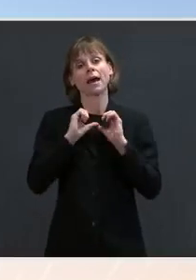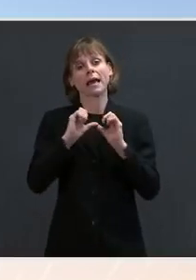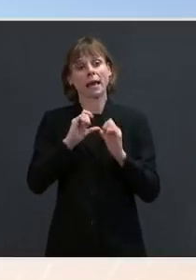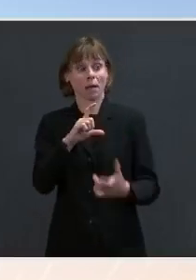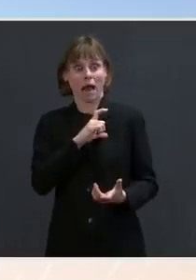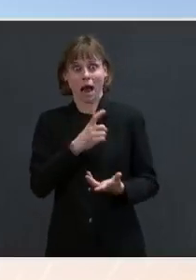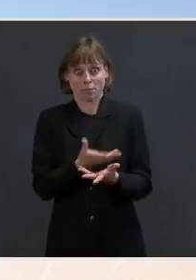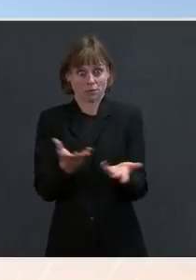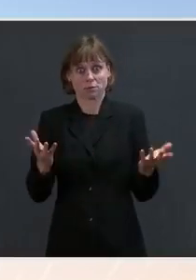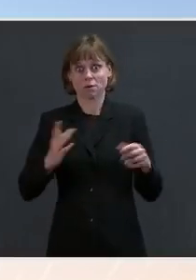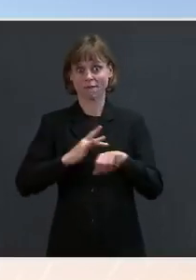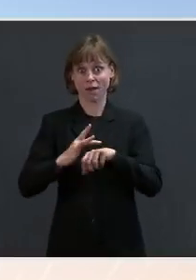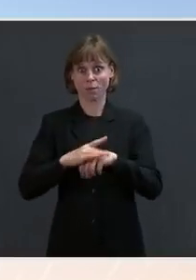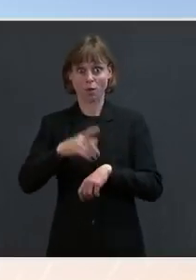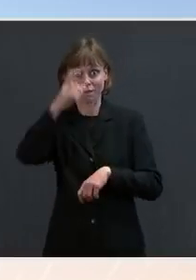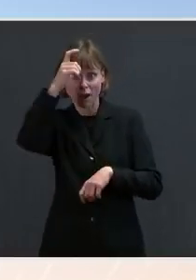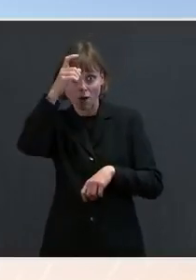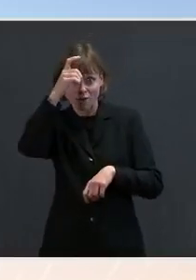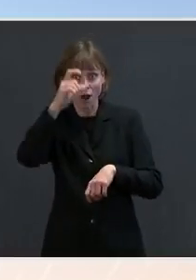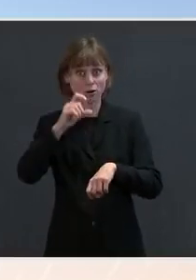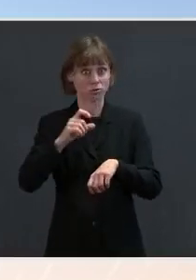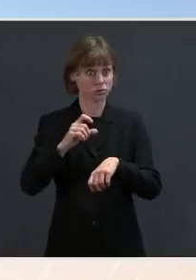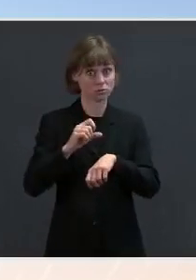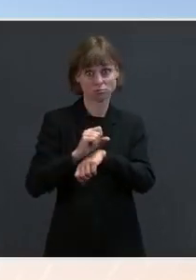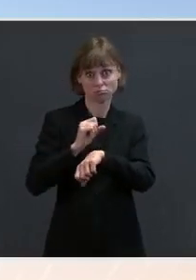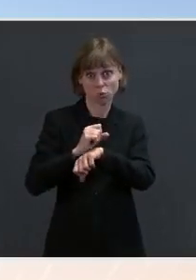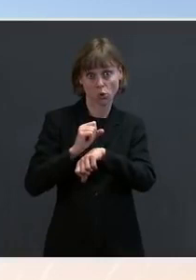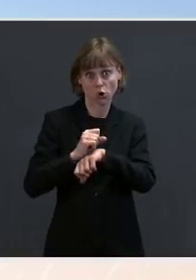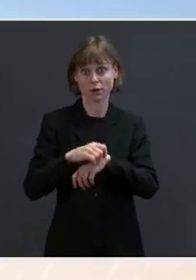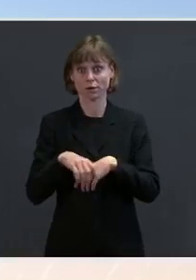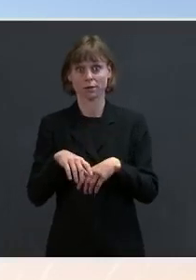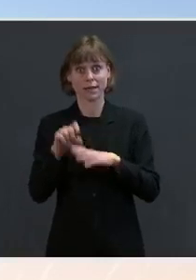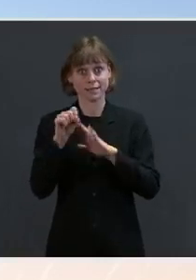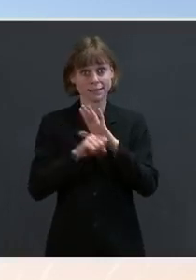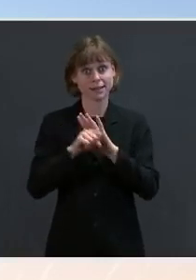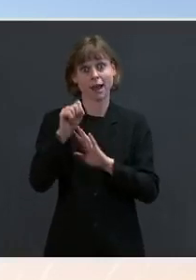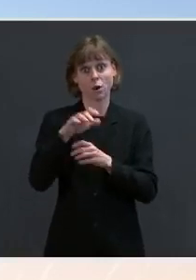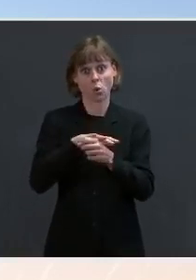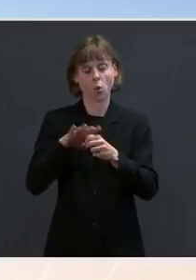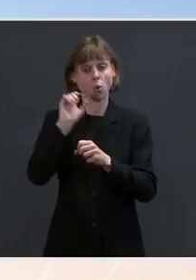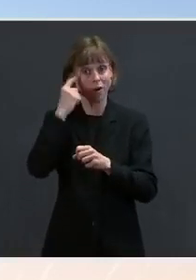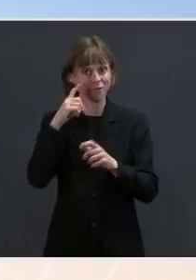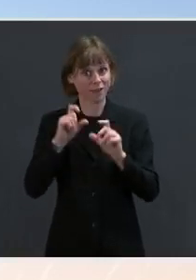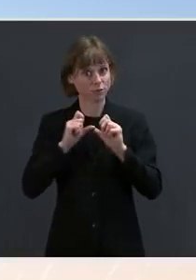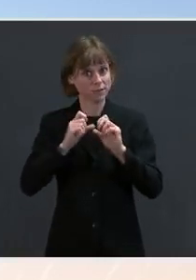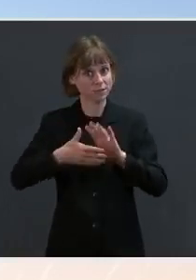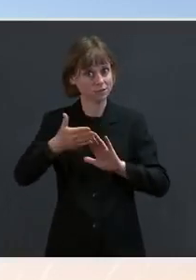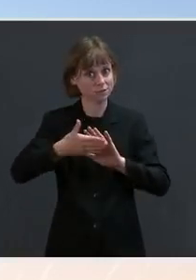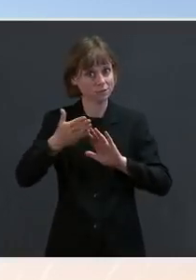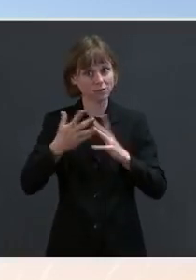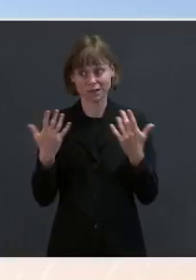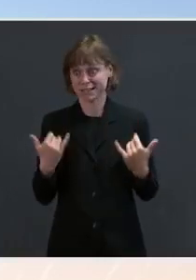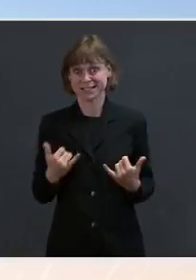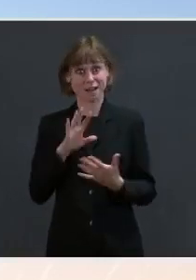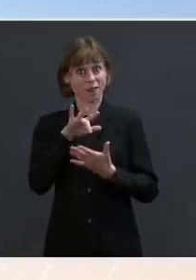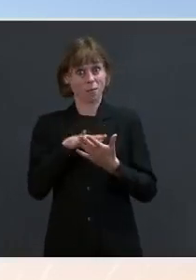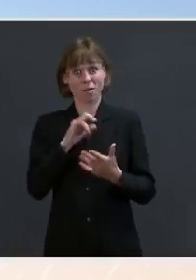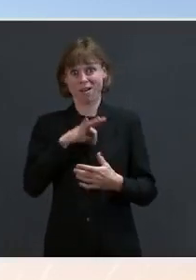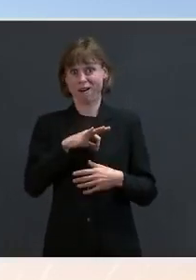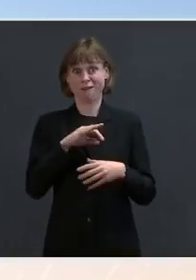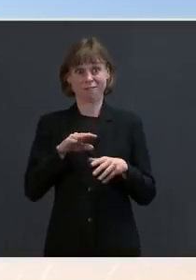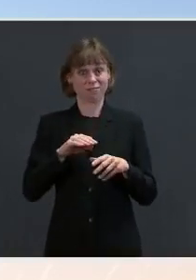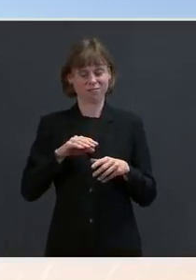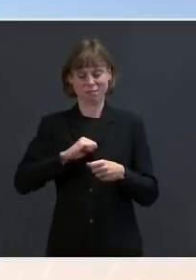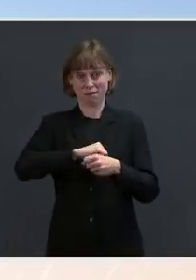beat, they can keep firefighters employed, and they can keep state and local governments functioning. We're still at the height of a pandemic. The pandemic is